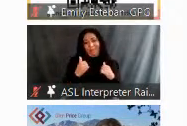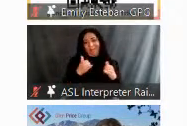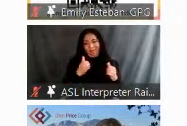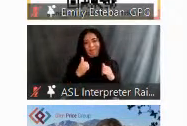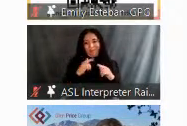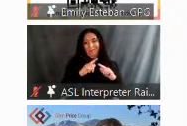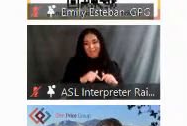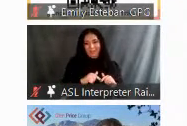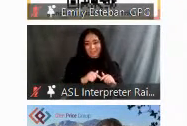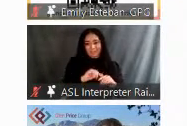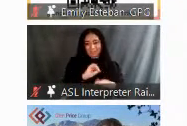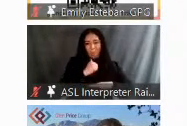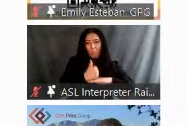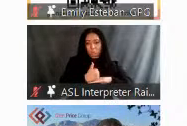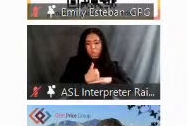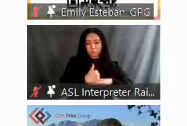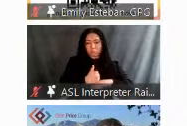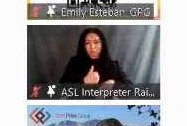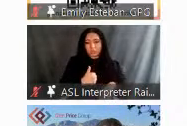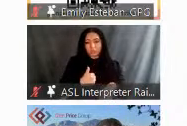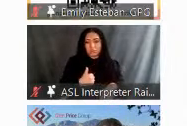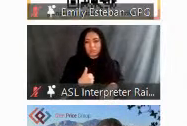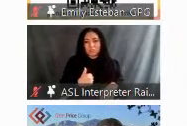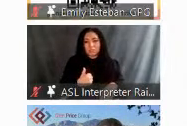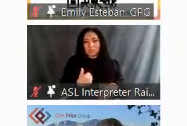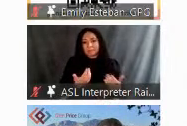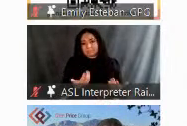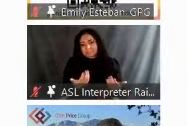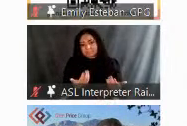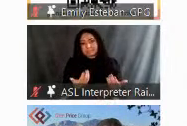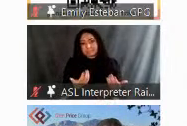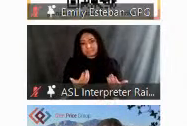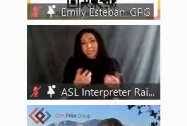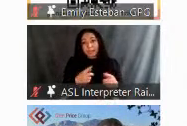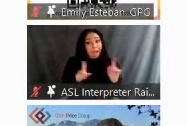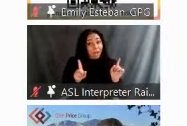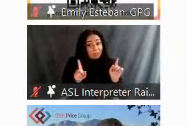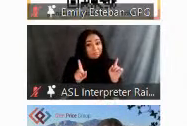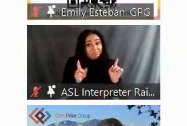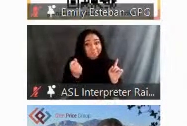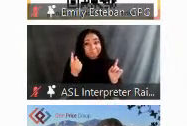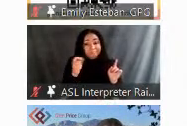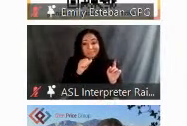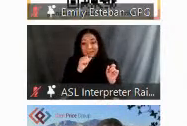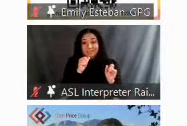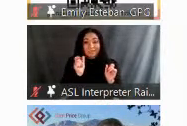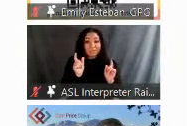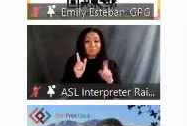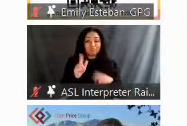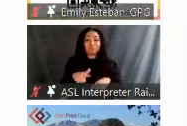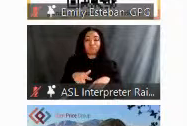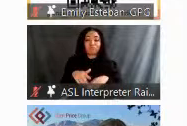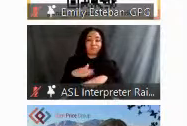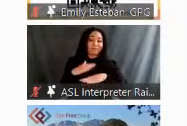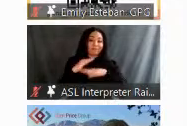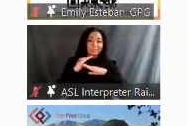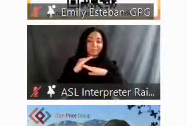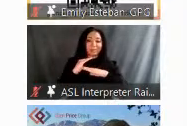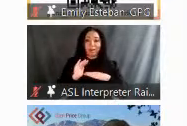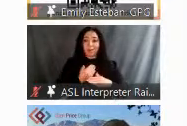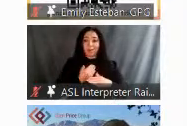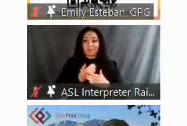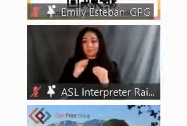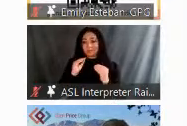base mode, but it doesn't stop us to start introducing the